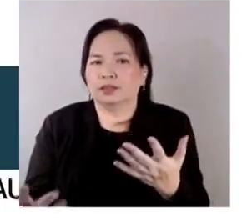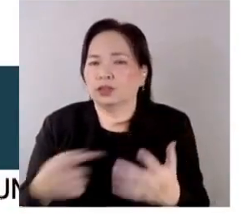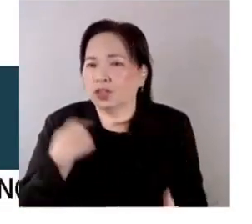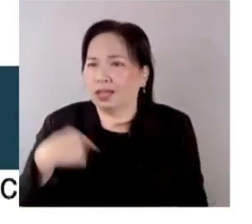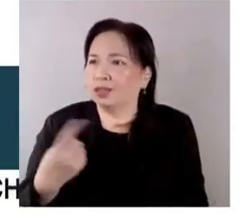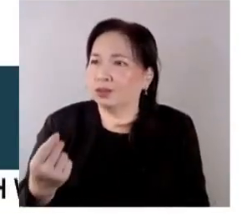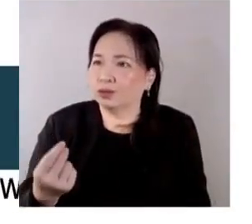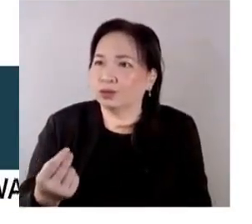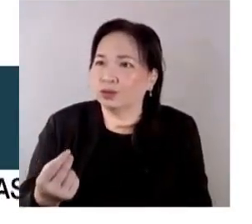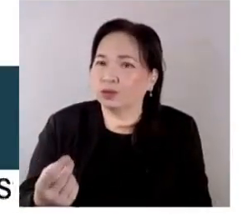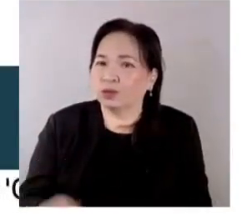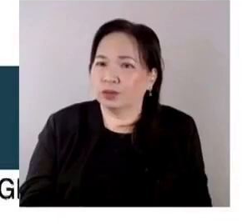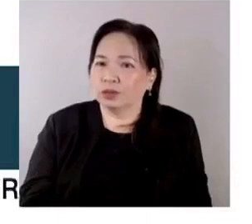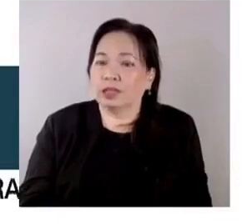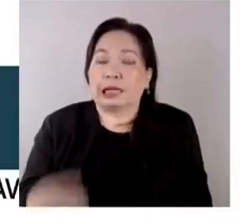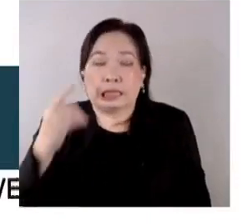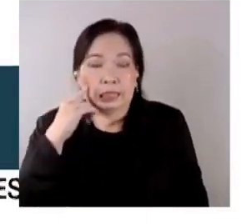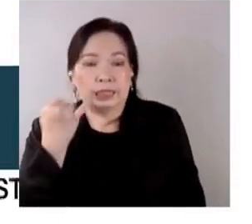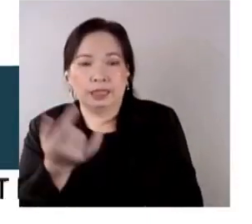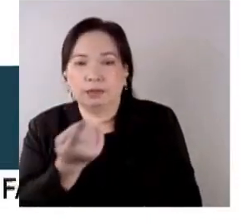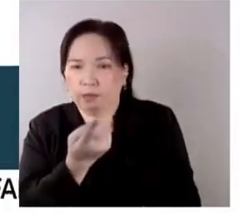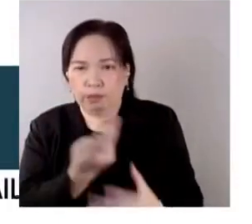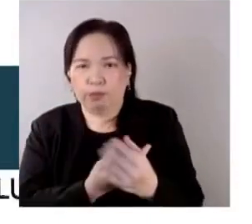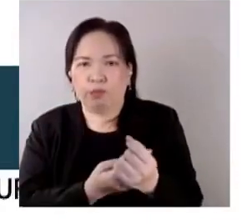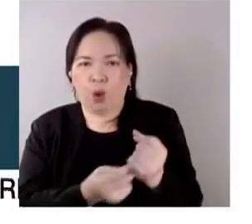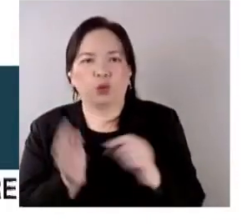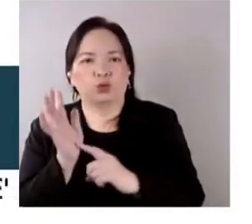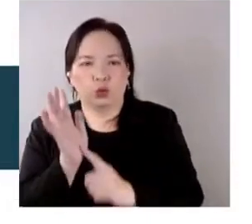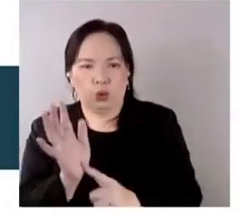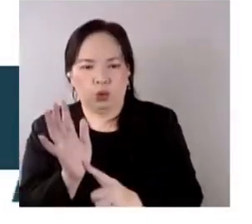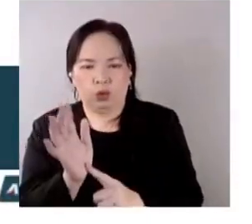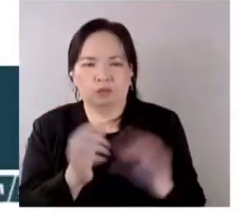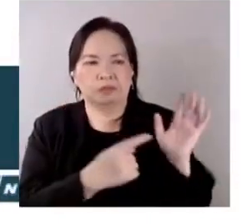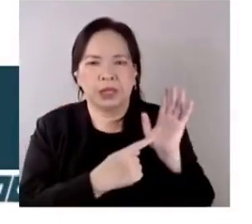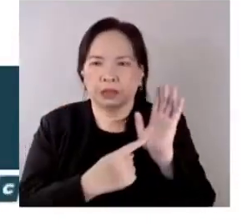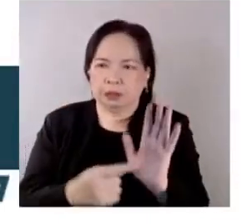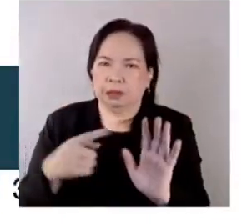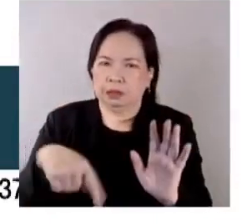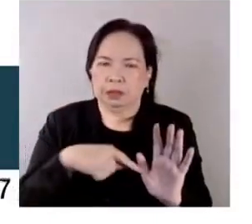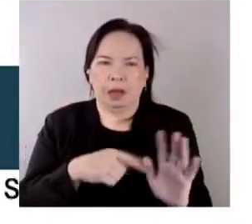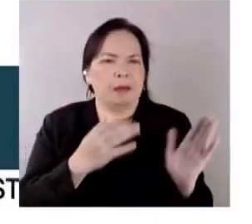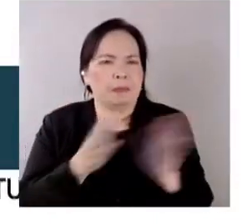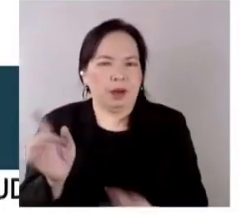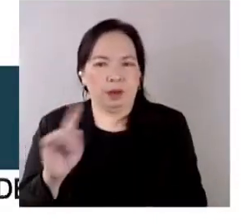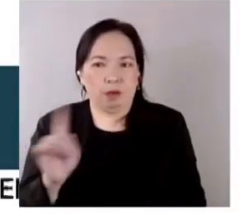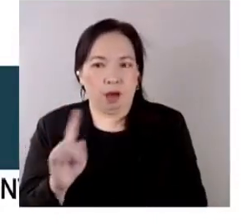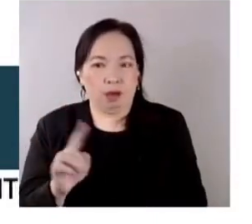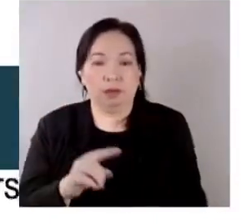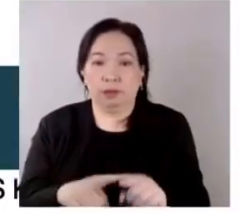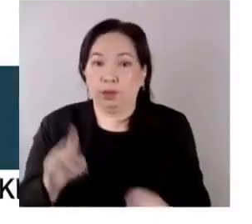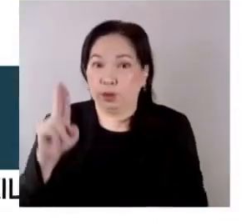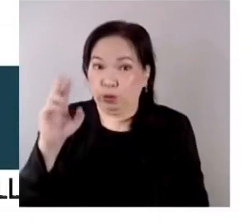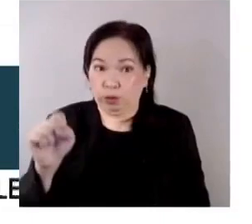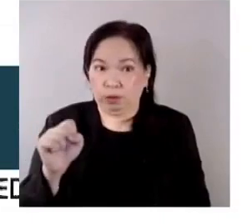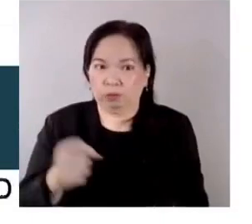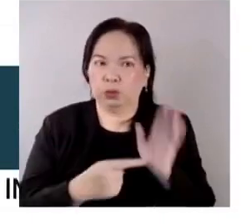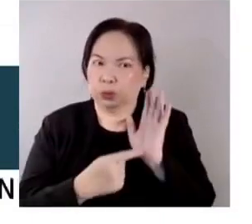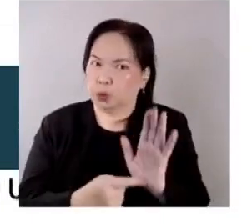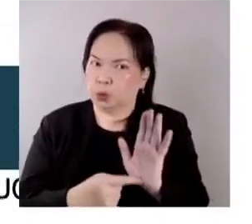making each other, you know, be aware of their intention. So the United States has already indicated that,